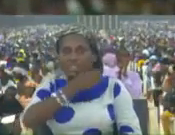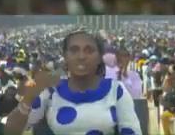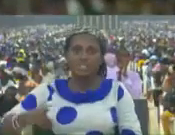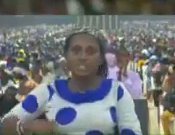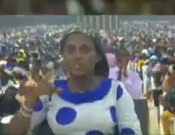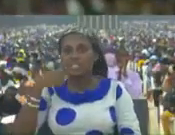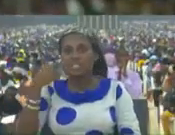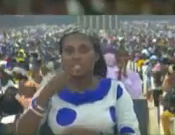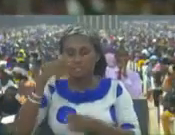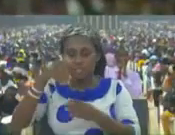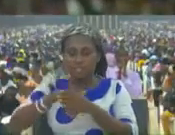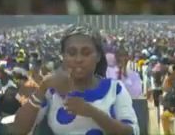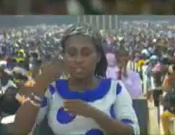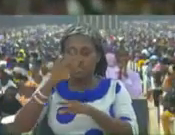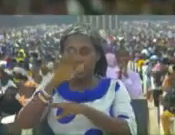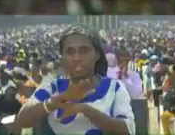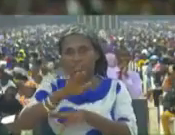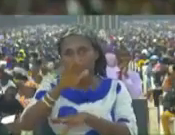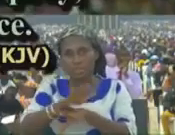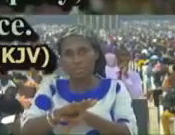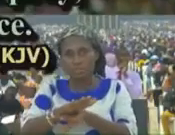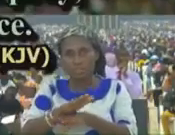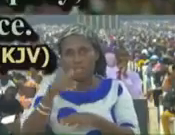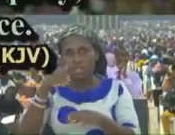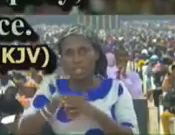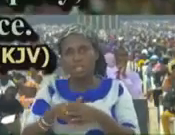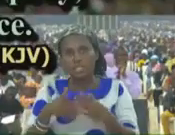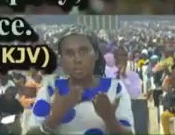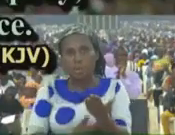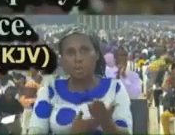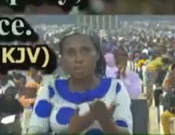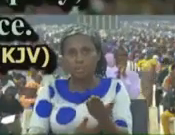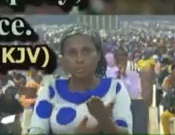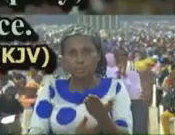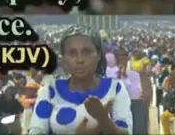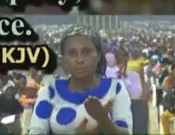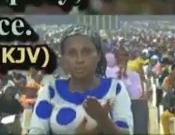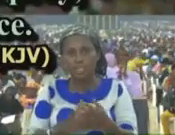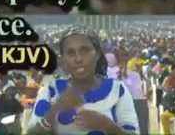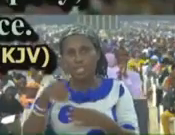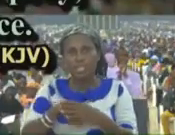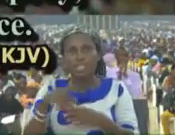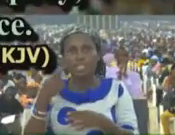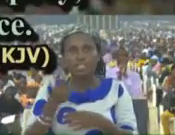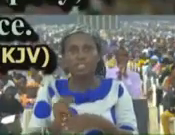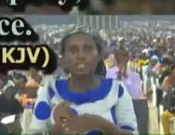evening, in the morning, in the noon,